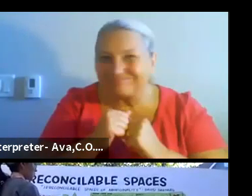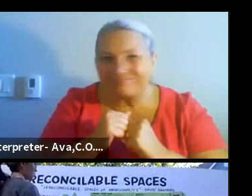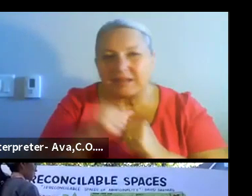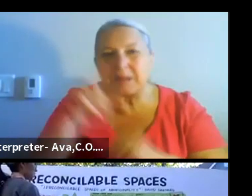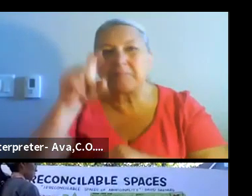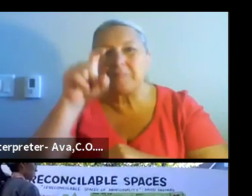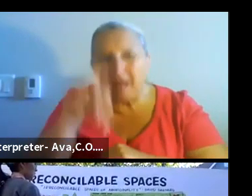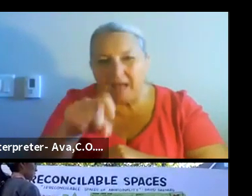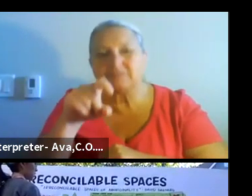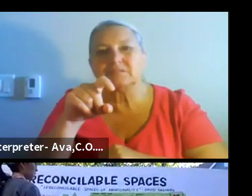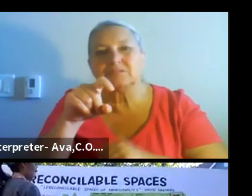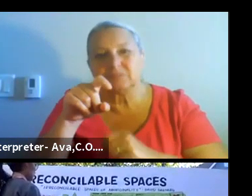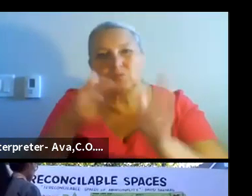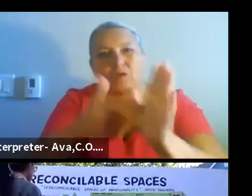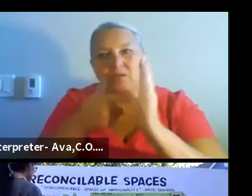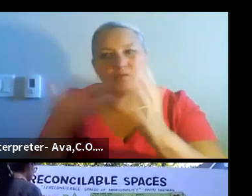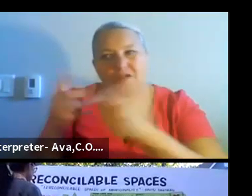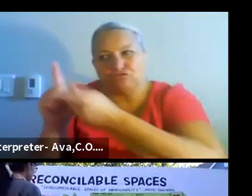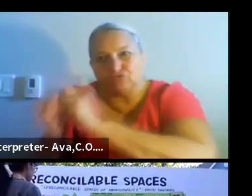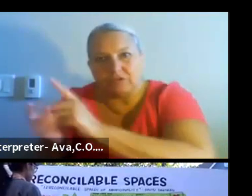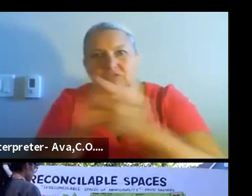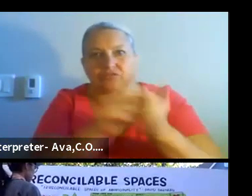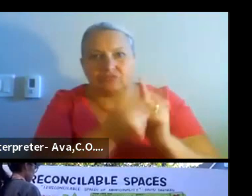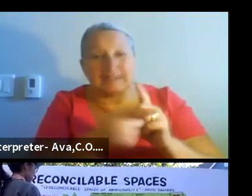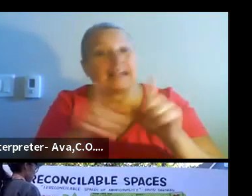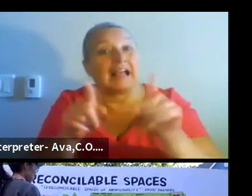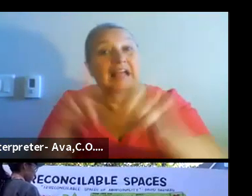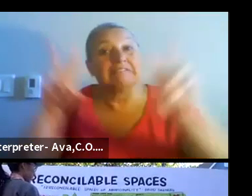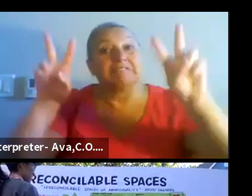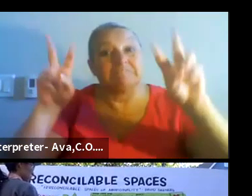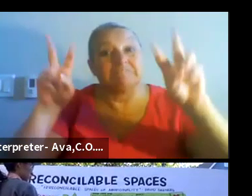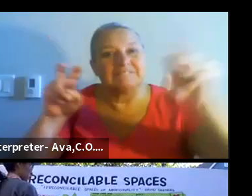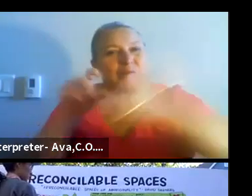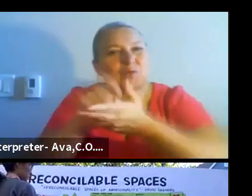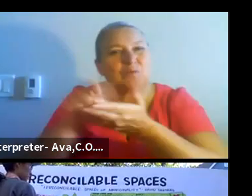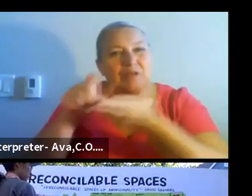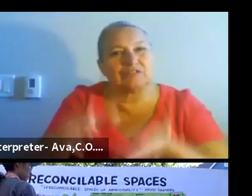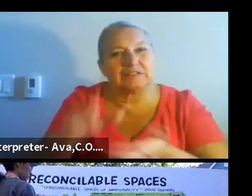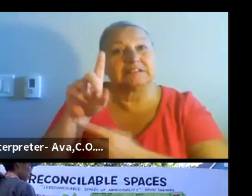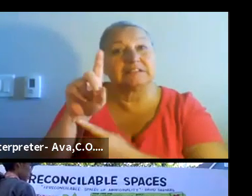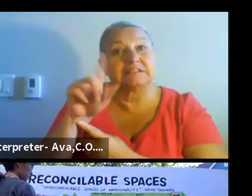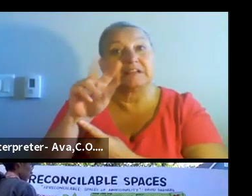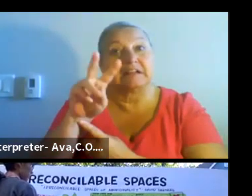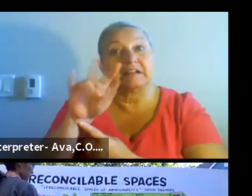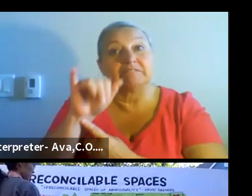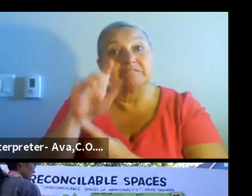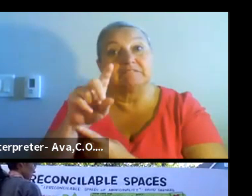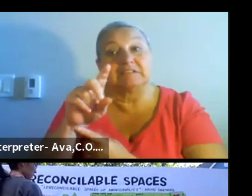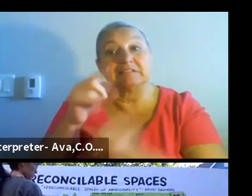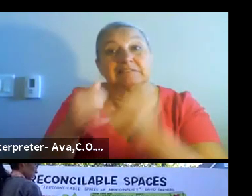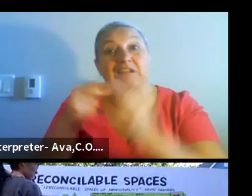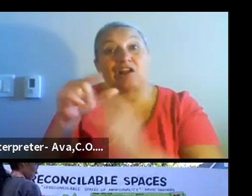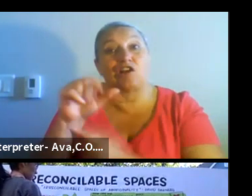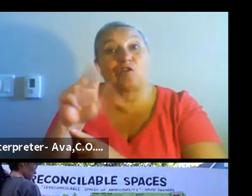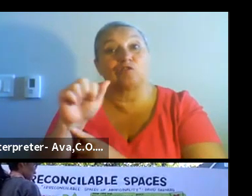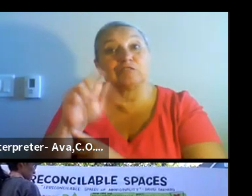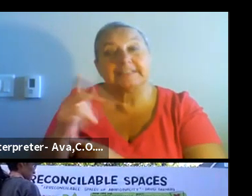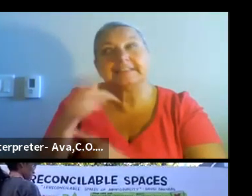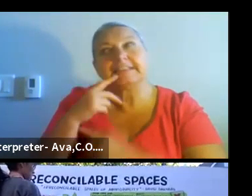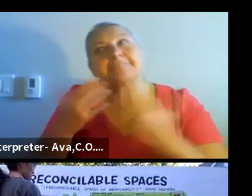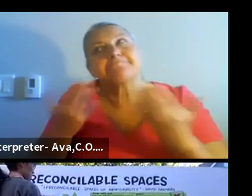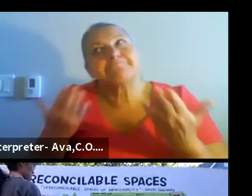both sides into what David Garneau has termed, quote, irreconcilable spaces of